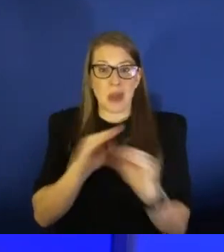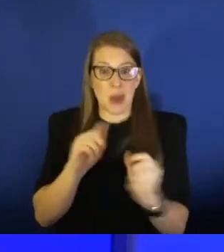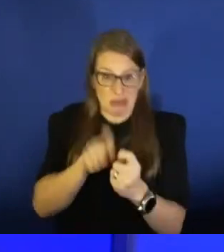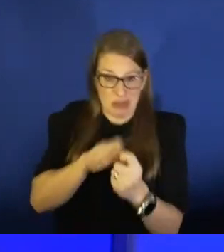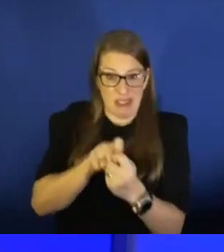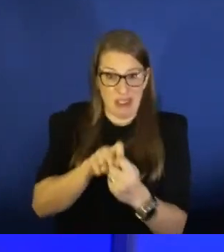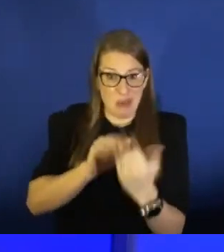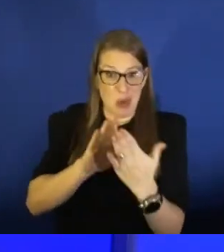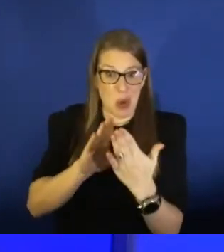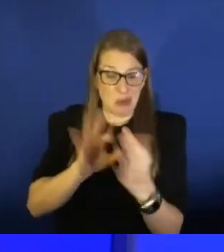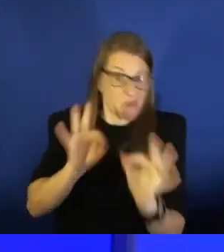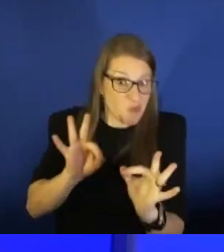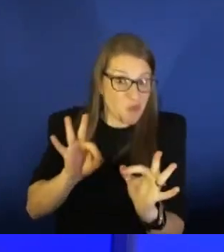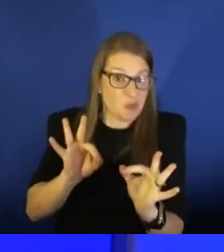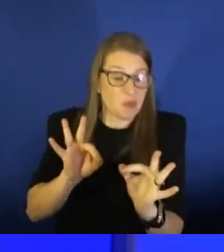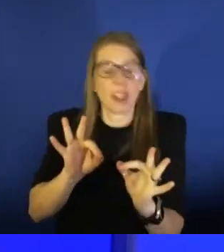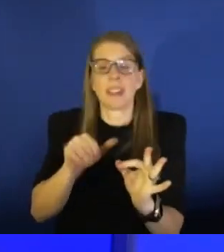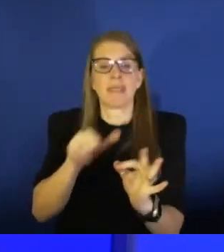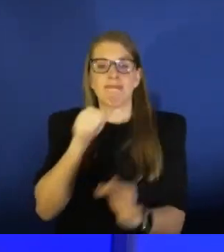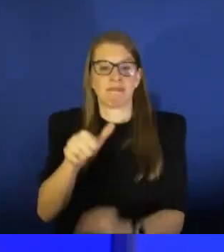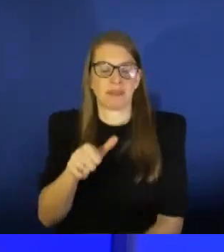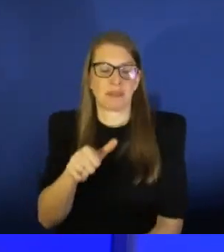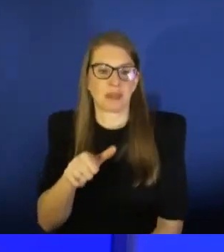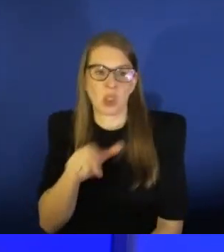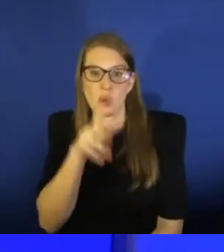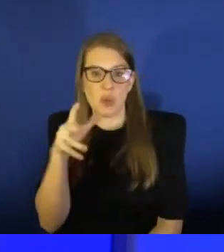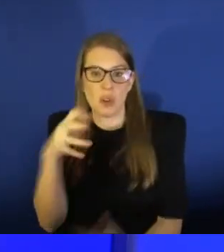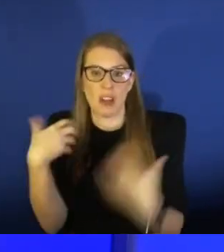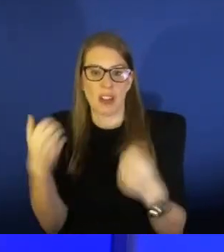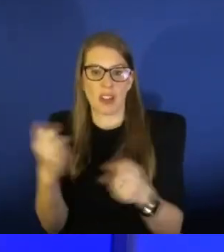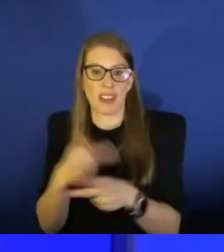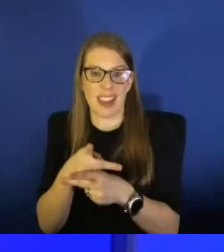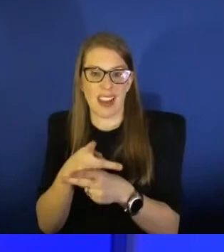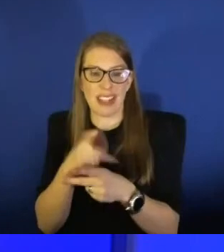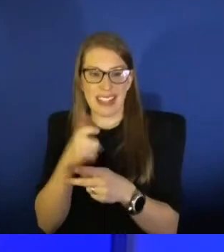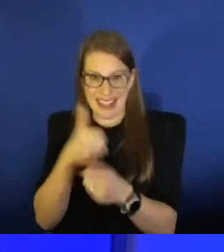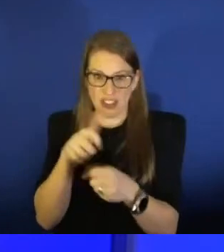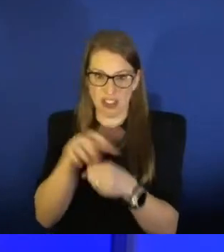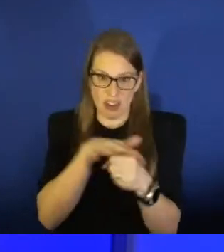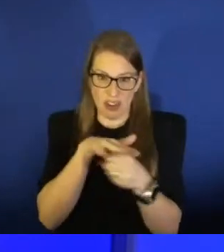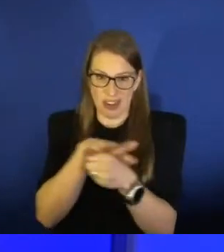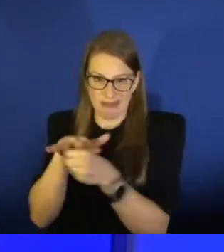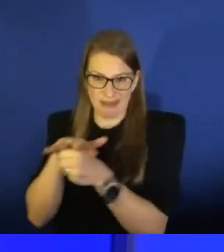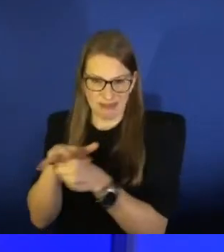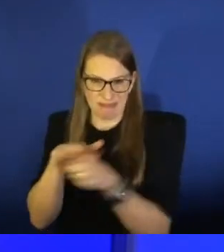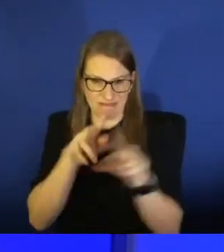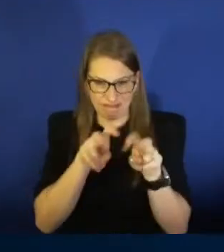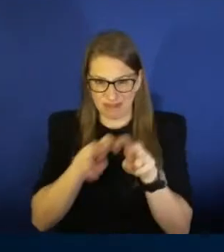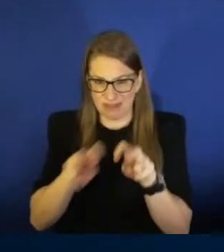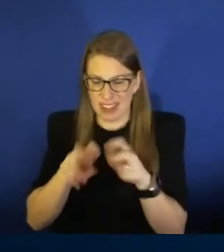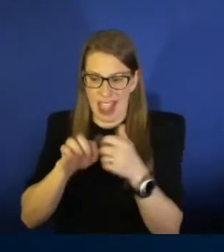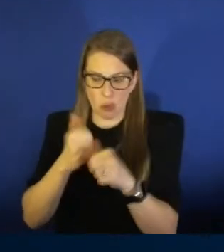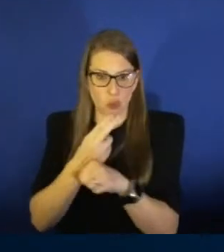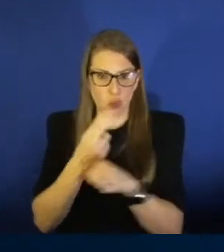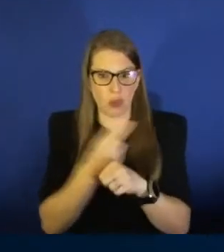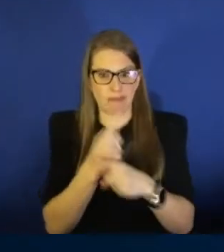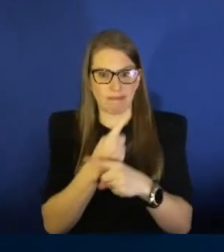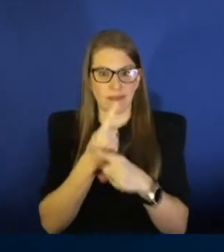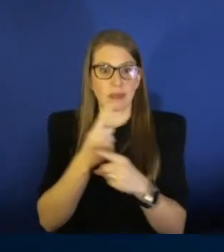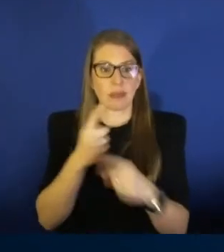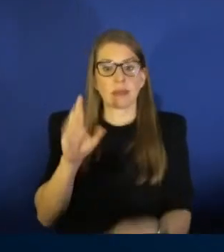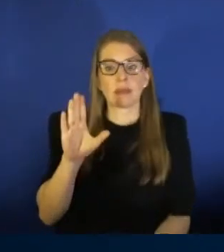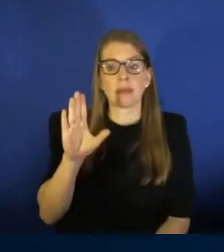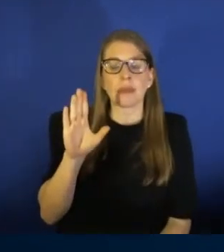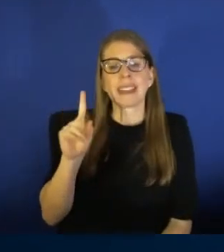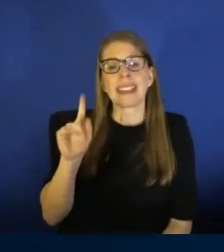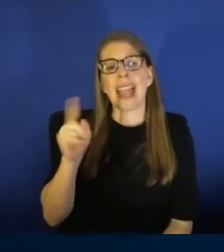often repeated in rural healthcare. I think each area has to look at how that's going to be utilized. On the same topic, Catherine is